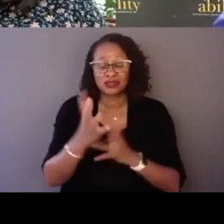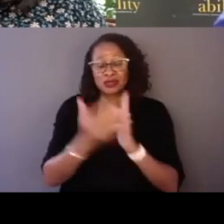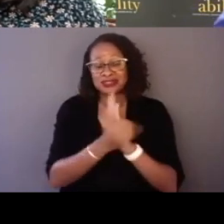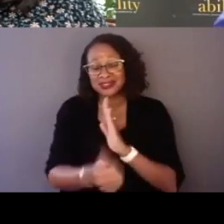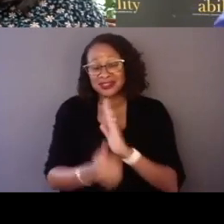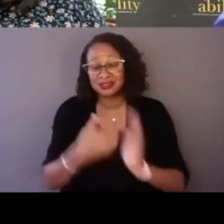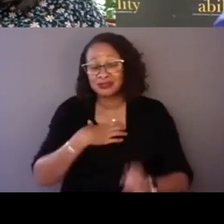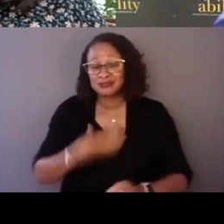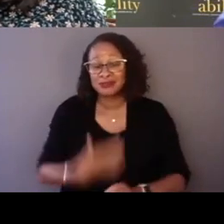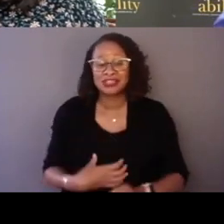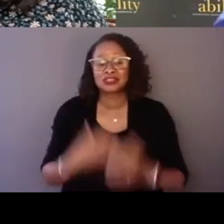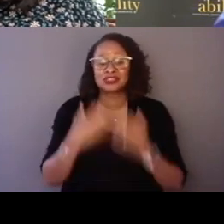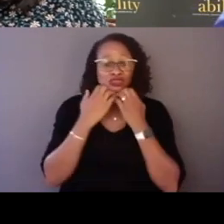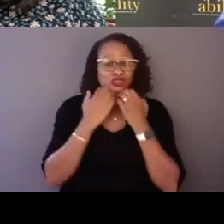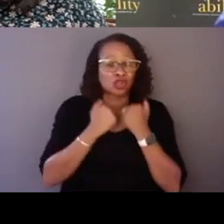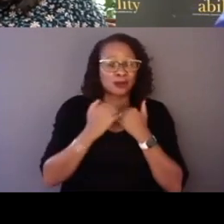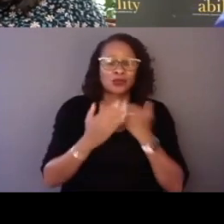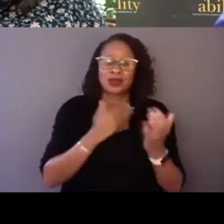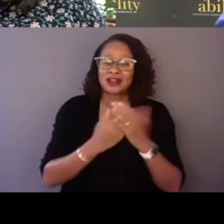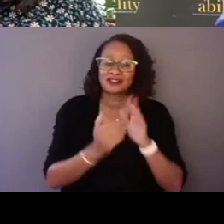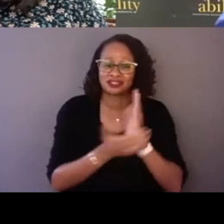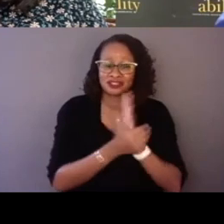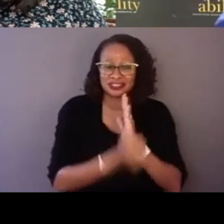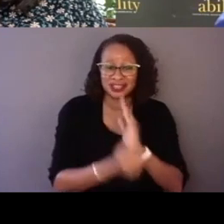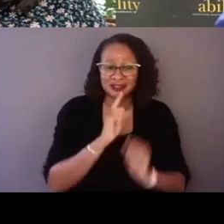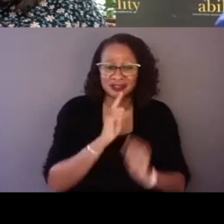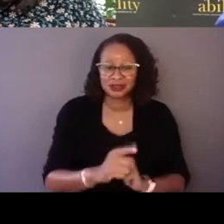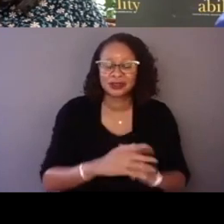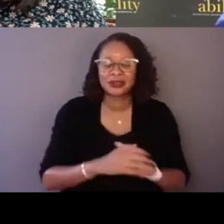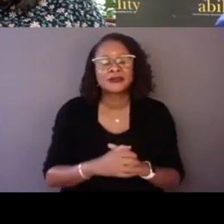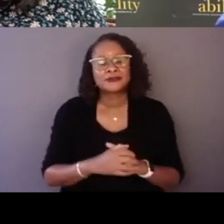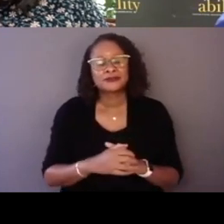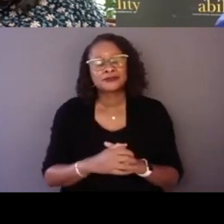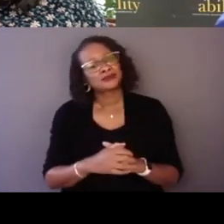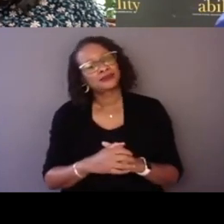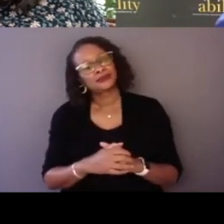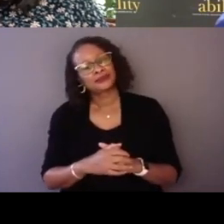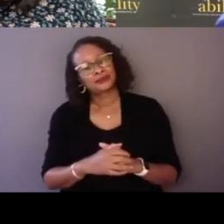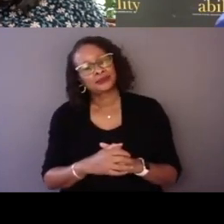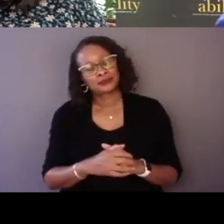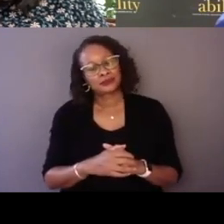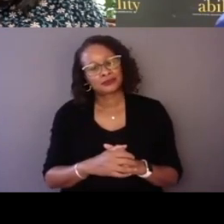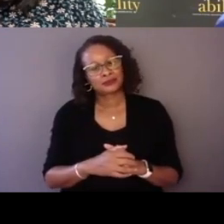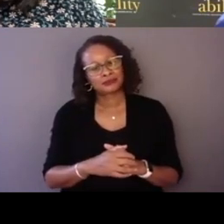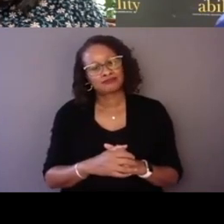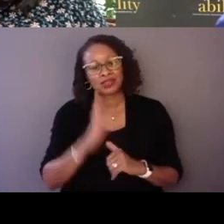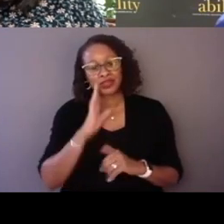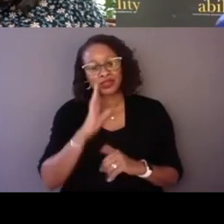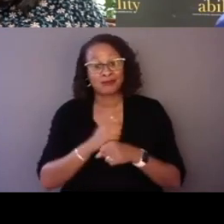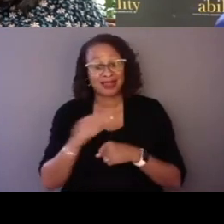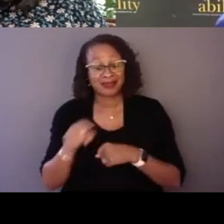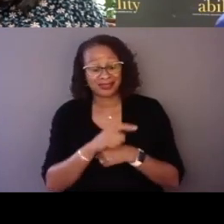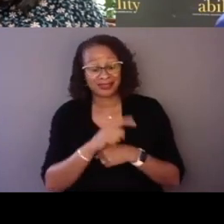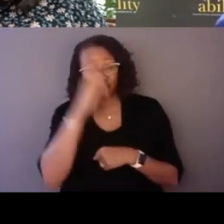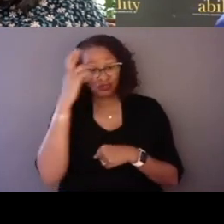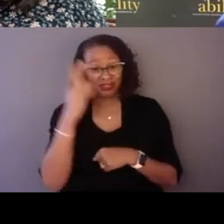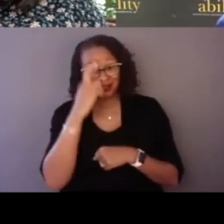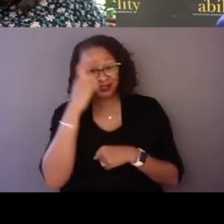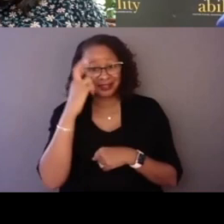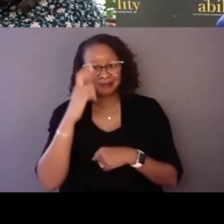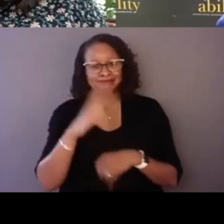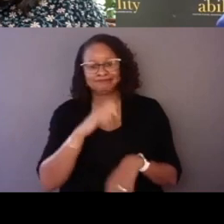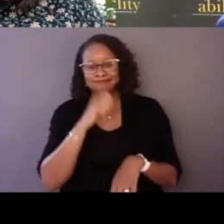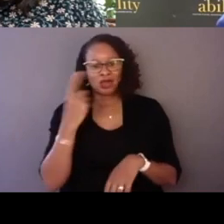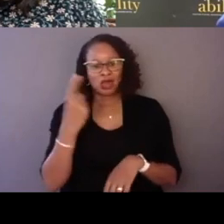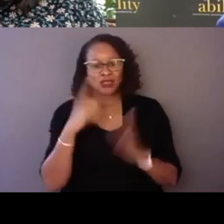passion, your charm, whatever your talents are, you uh, you make them realize that they're not just